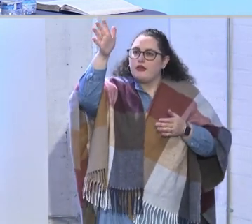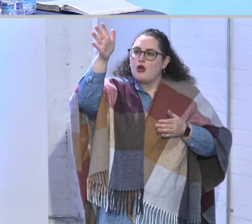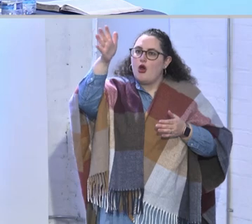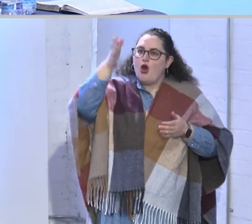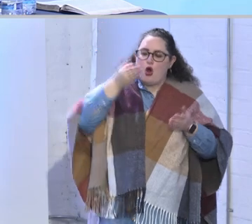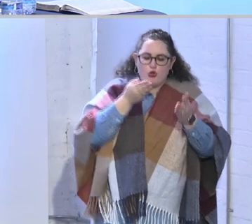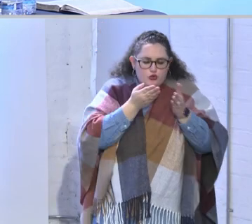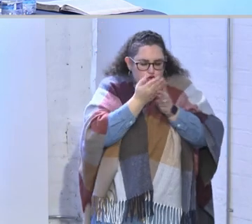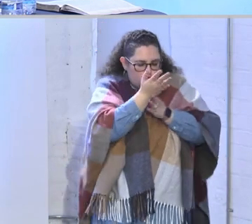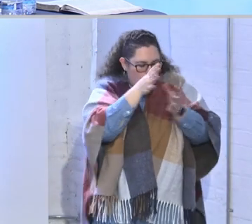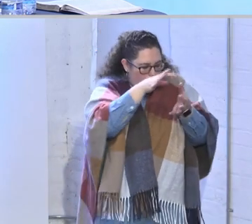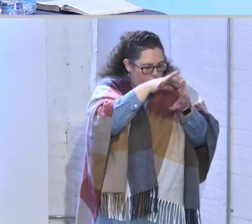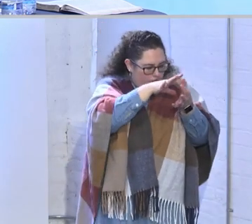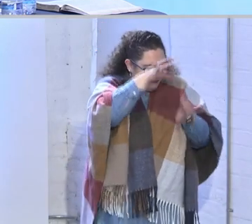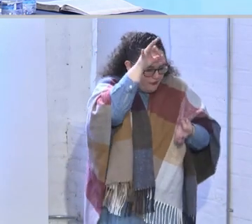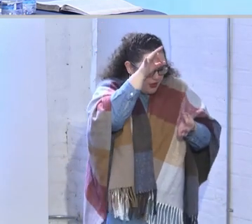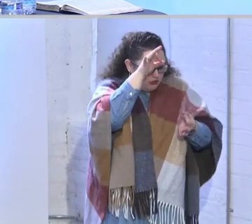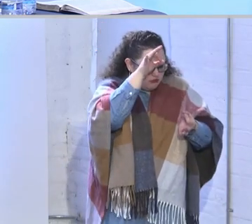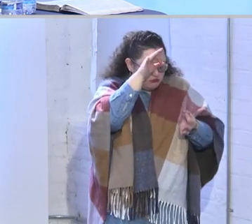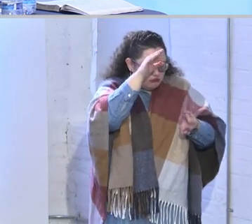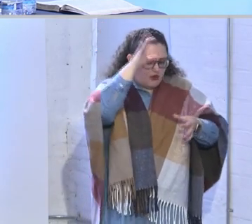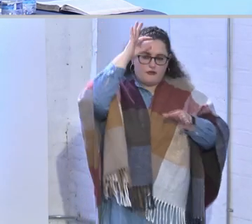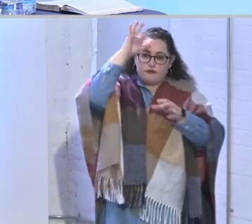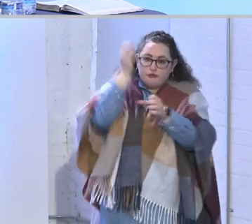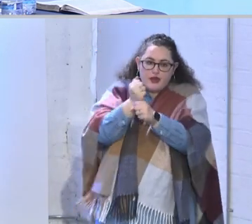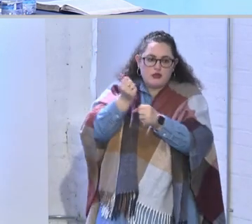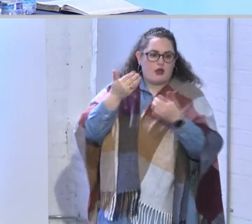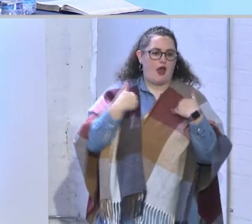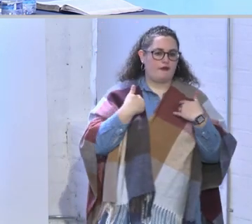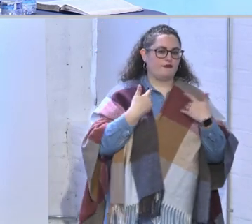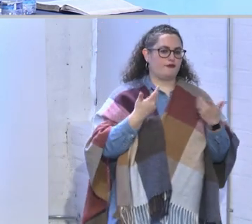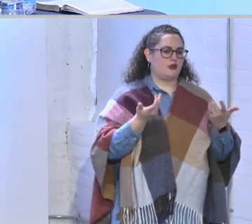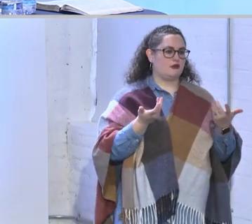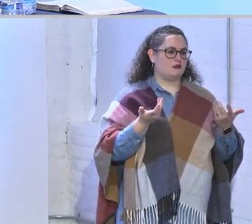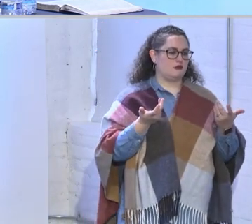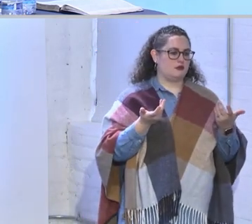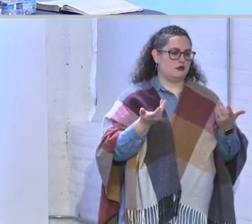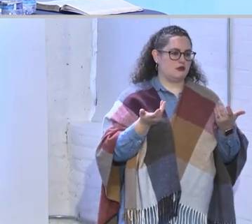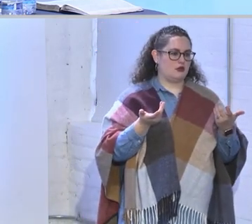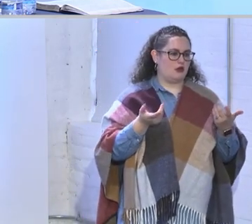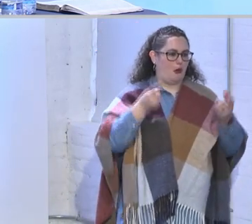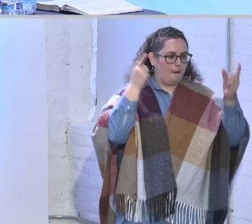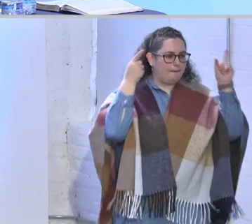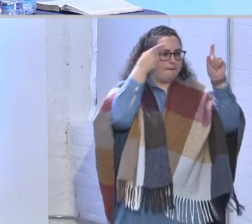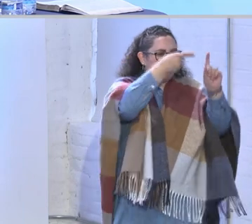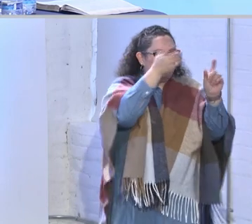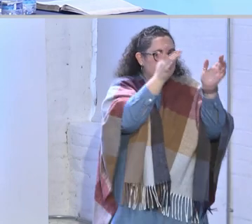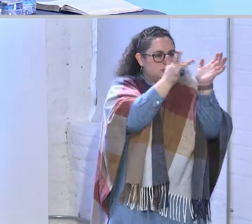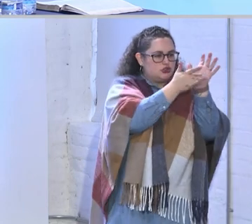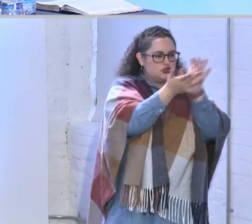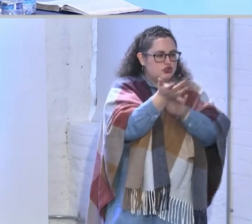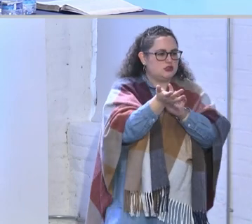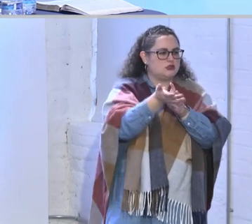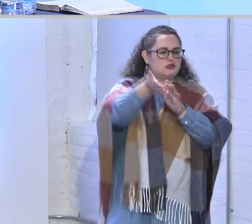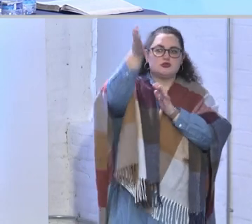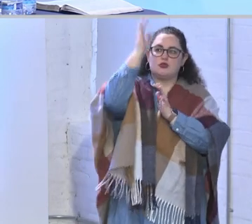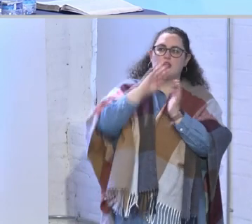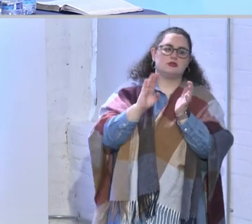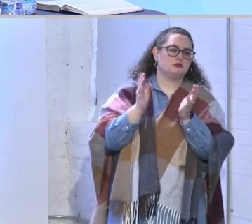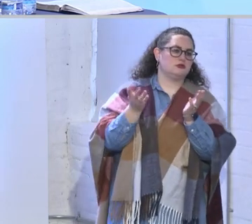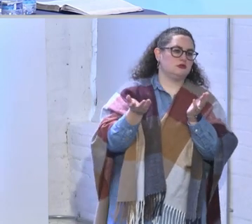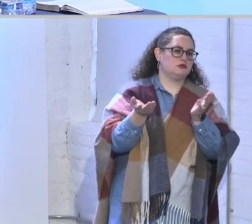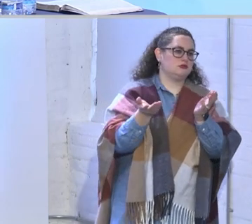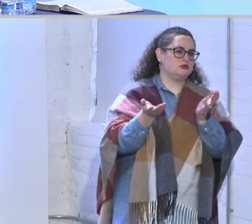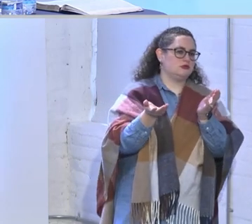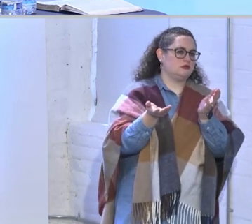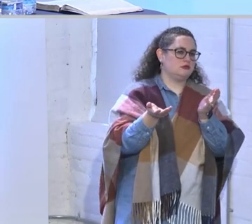by the power of the Holy Spirit. As individuals and communities pursue the purposes Jesus commends, it becomes possible